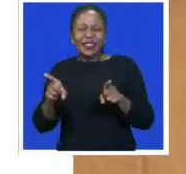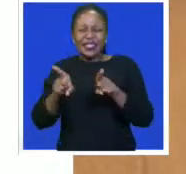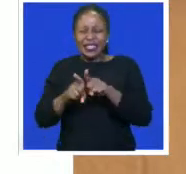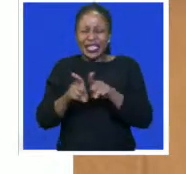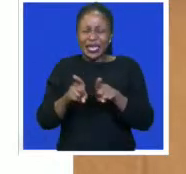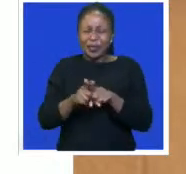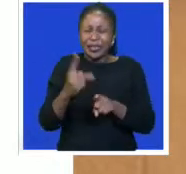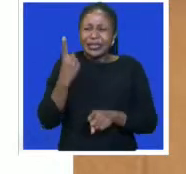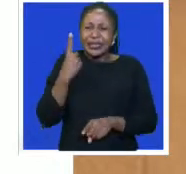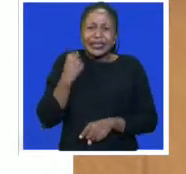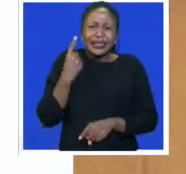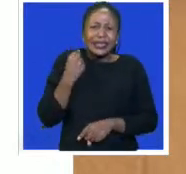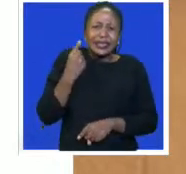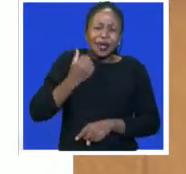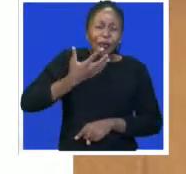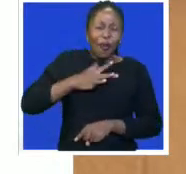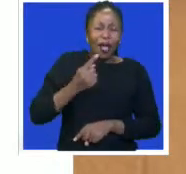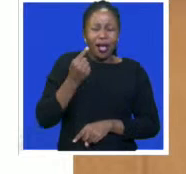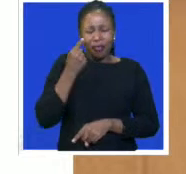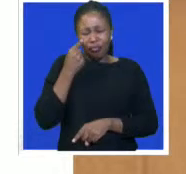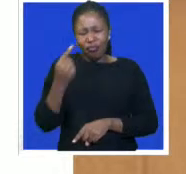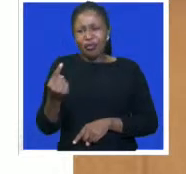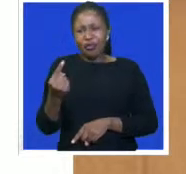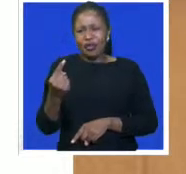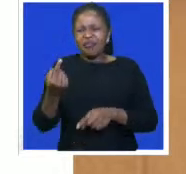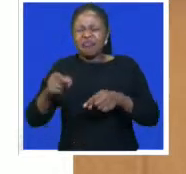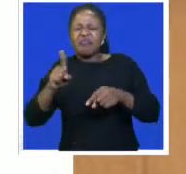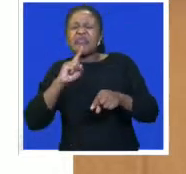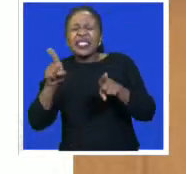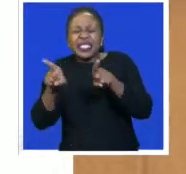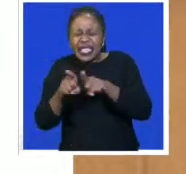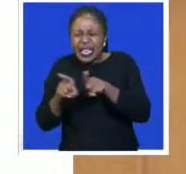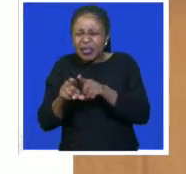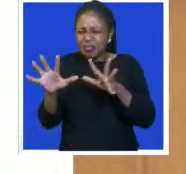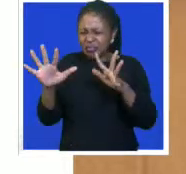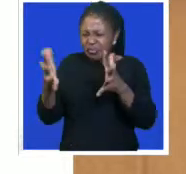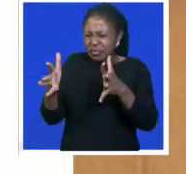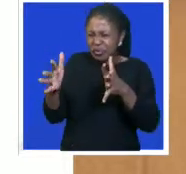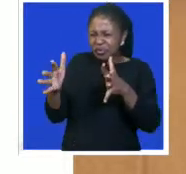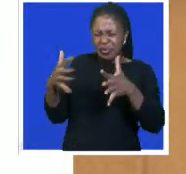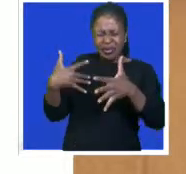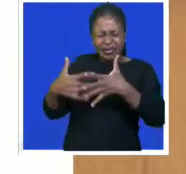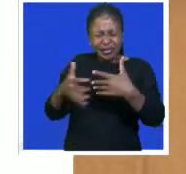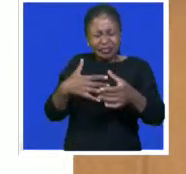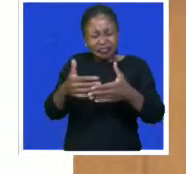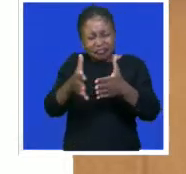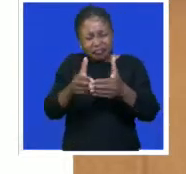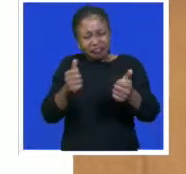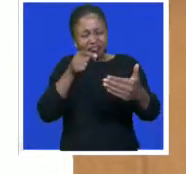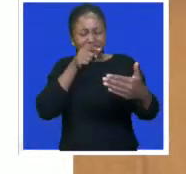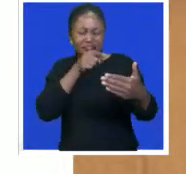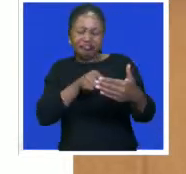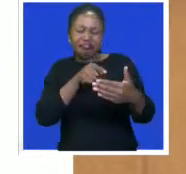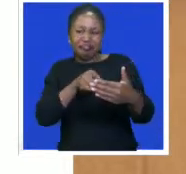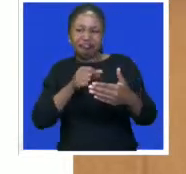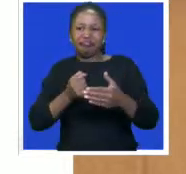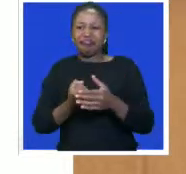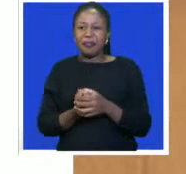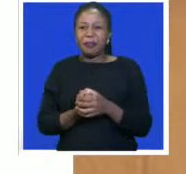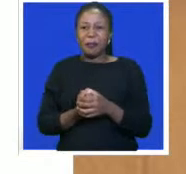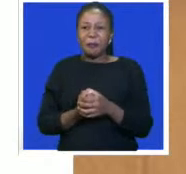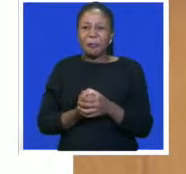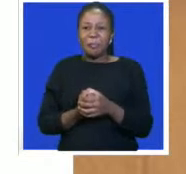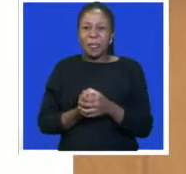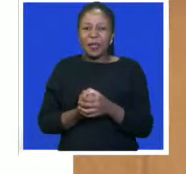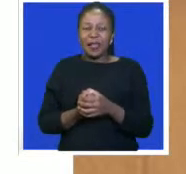but while doing so, there is so much horror in there. We are also talking about a narrative text or a text which can actually